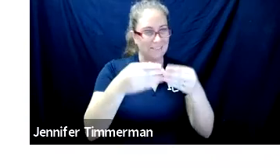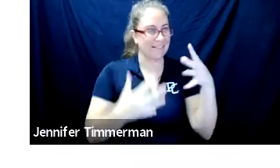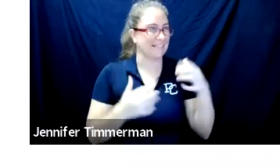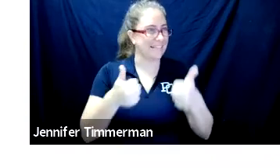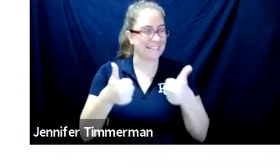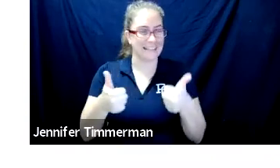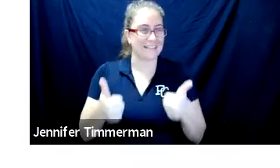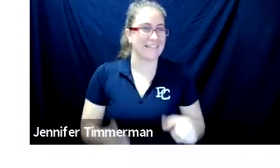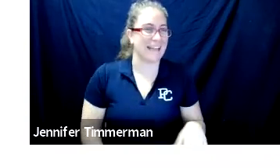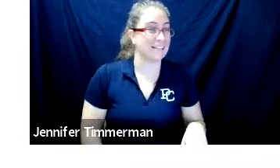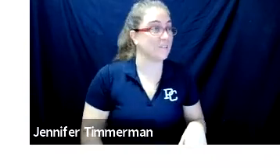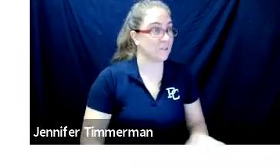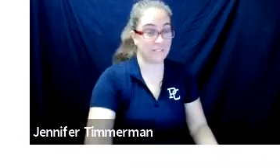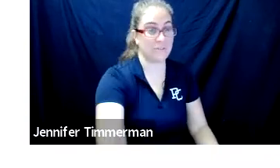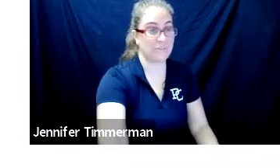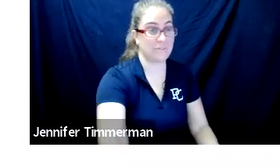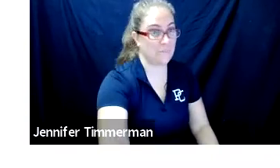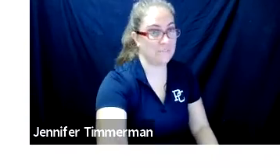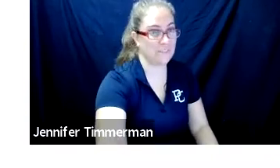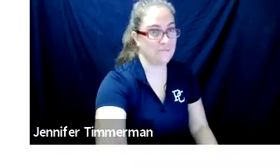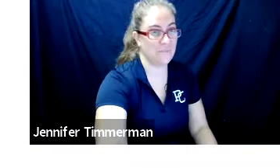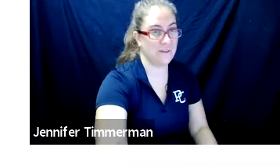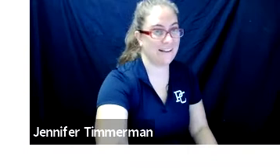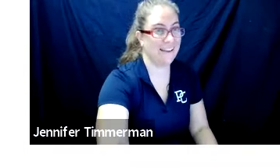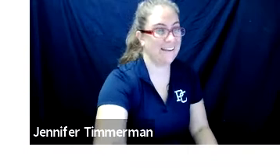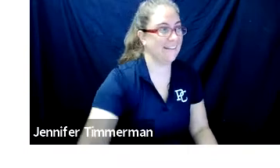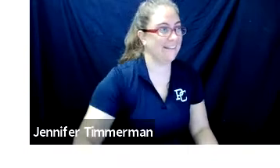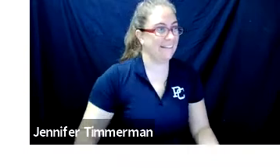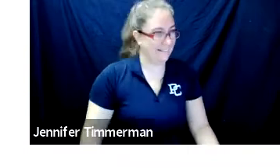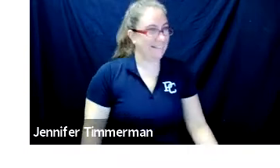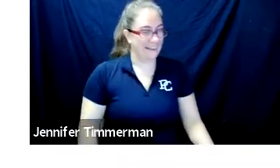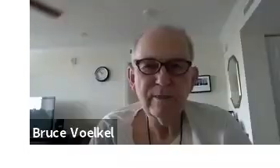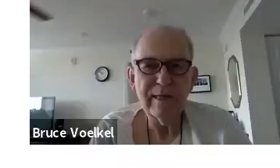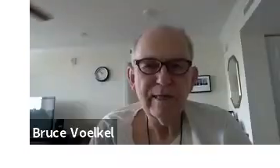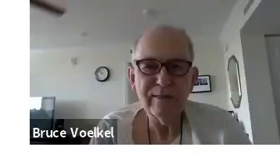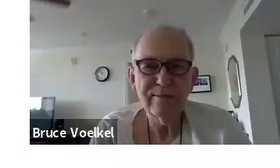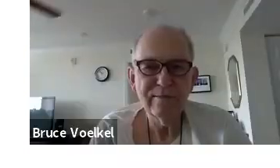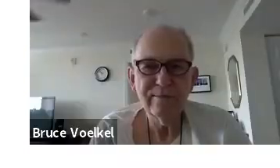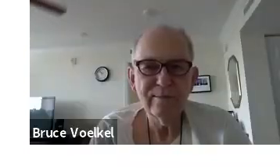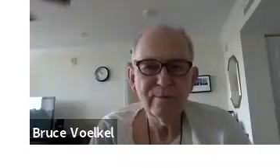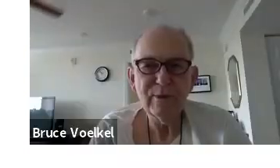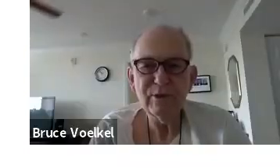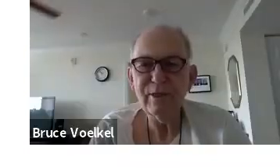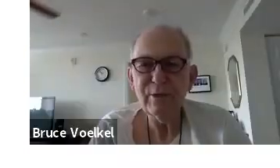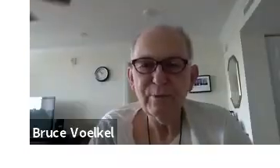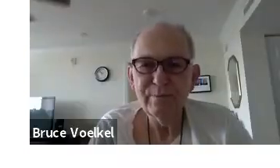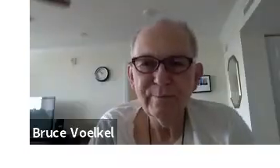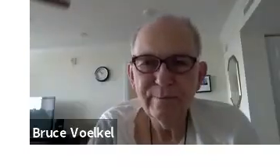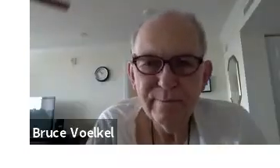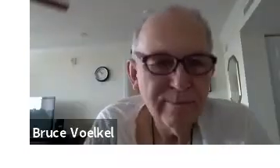he knows this list, and that is fantastic, or at least knows most of them from what I caught. We don't All see right. Dennis. You We